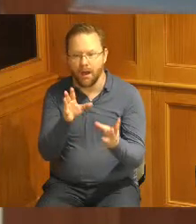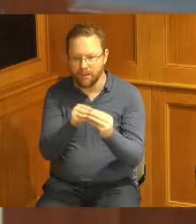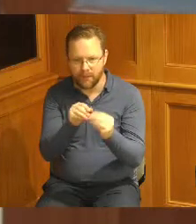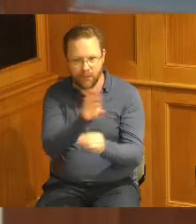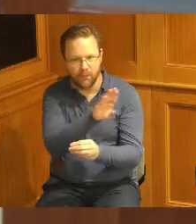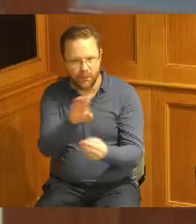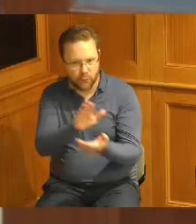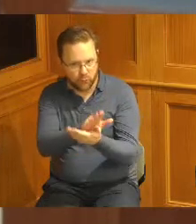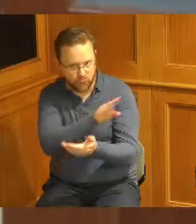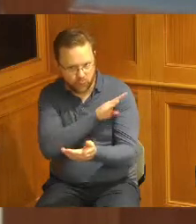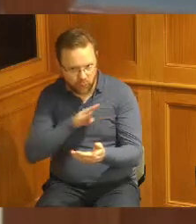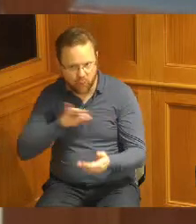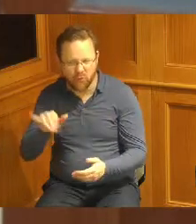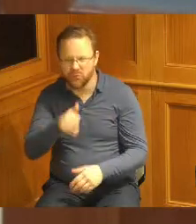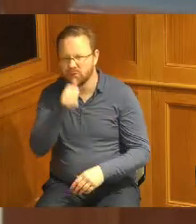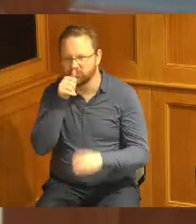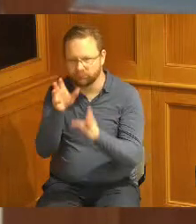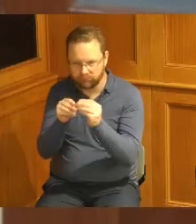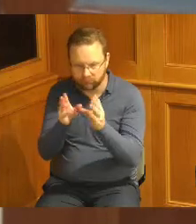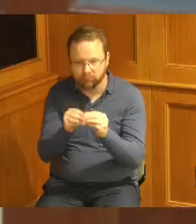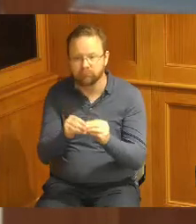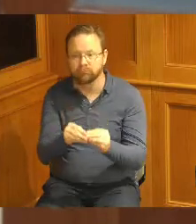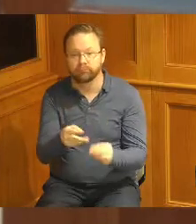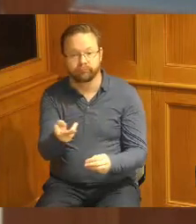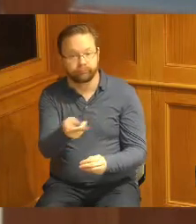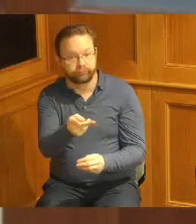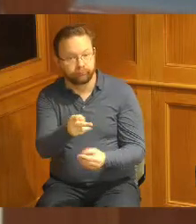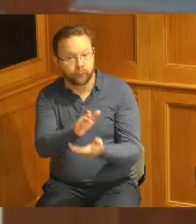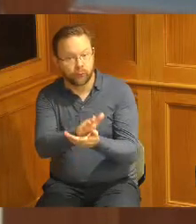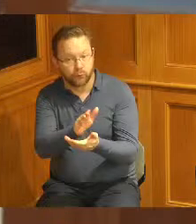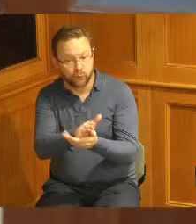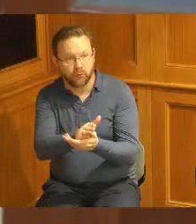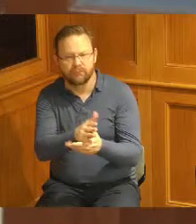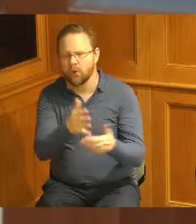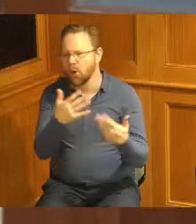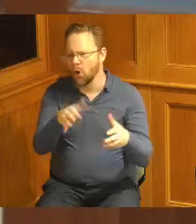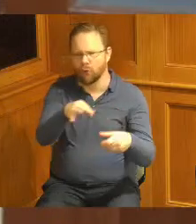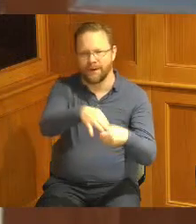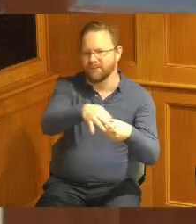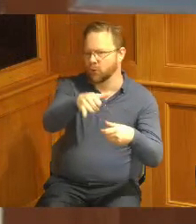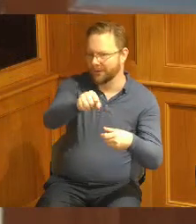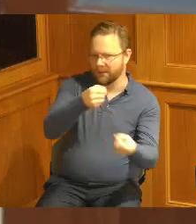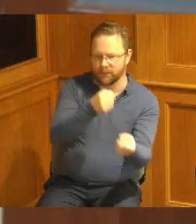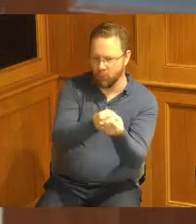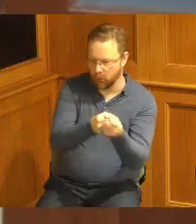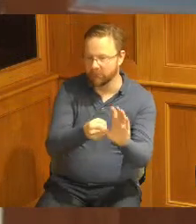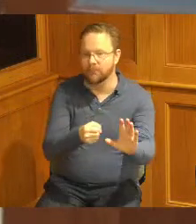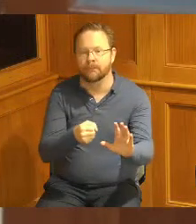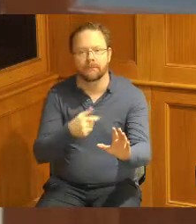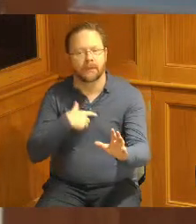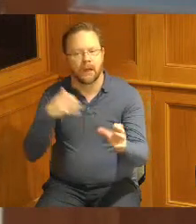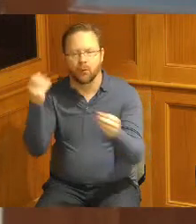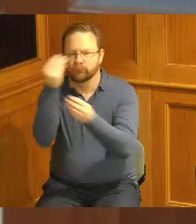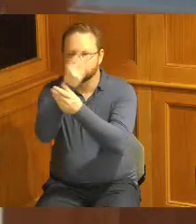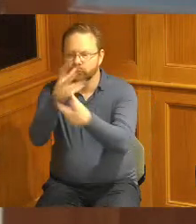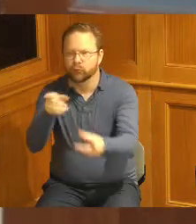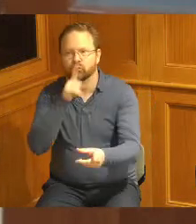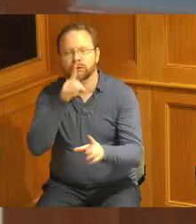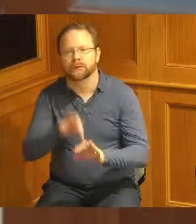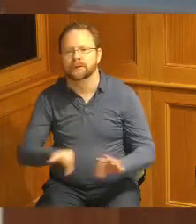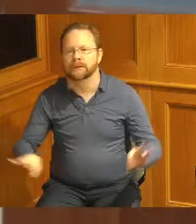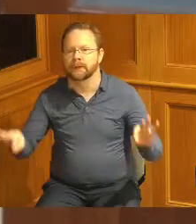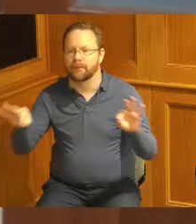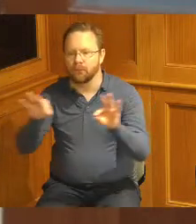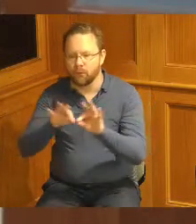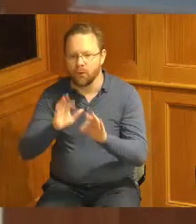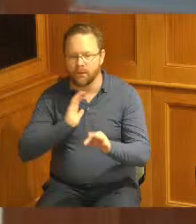board. And they too have, and they have already voted yes. But I just want to tell you how important that is to the city of